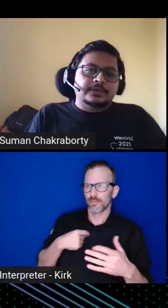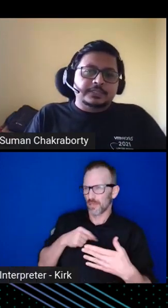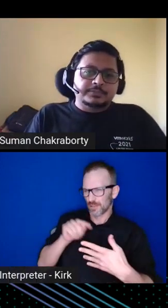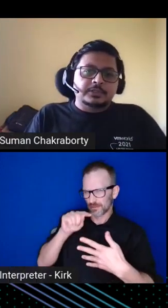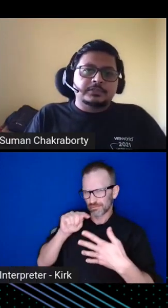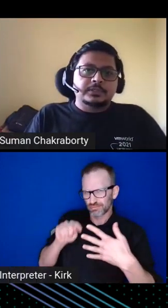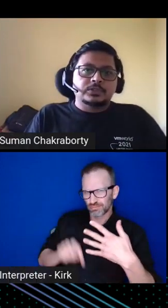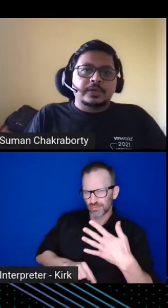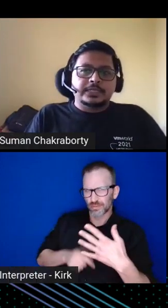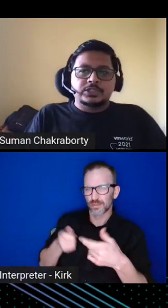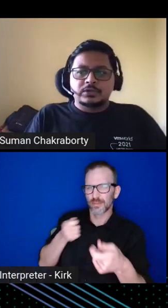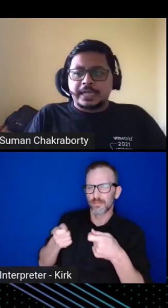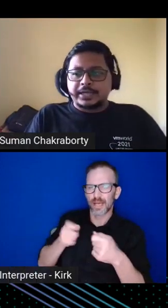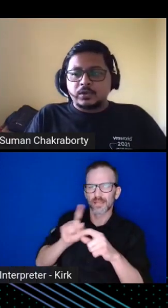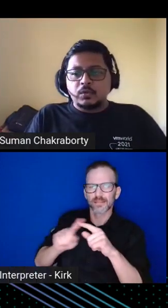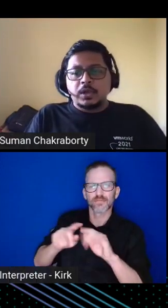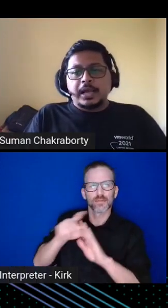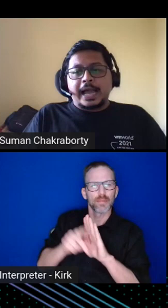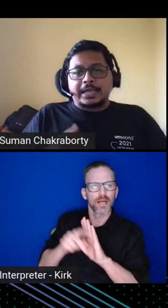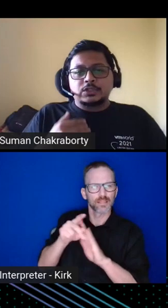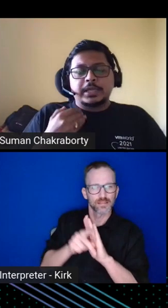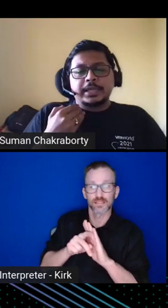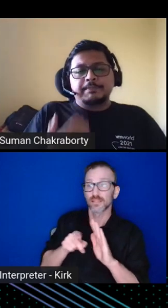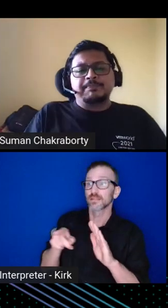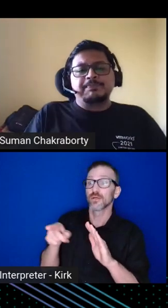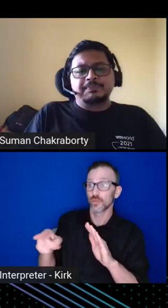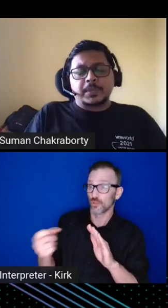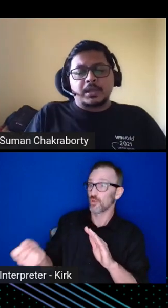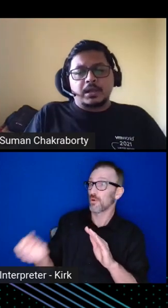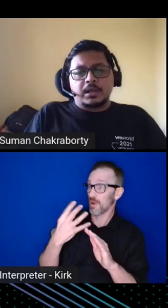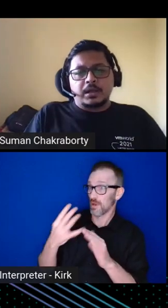is responsible to ensure that you actually